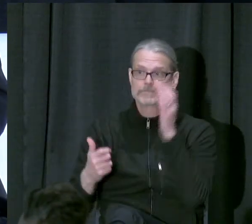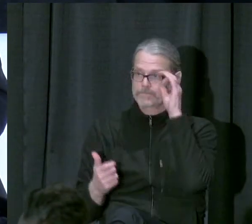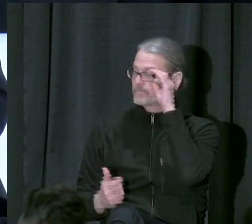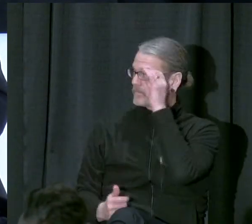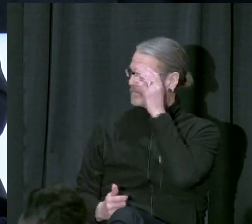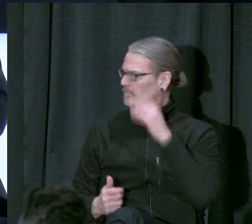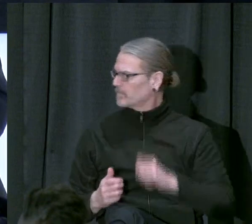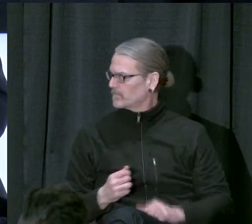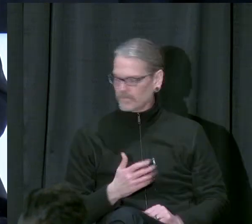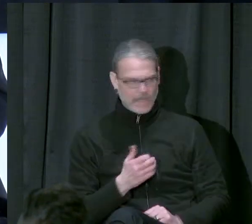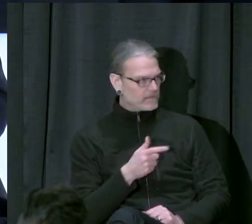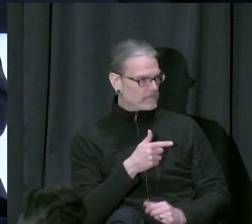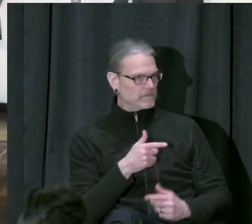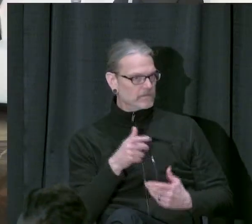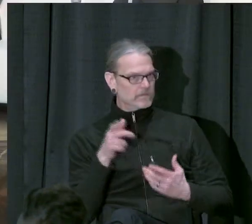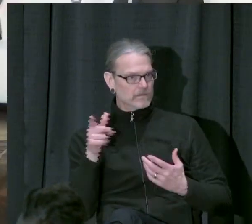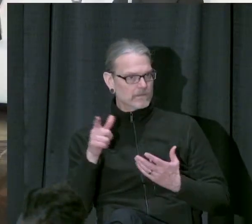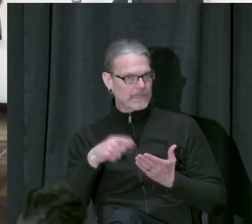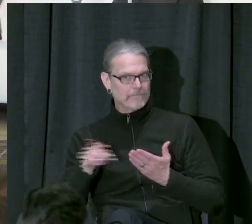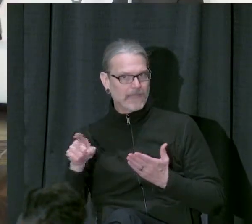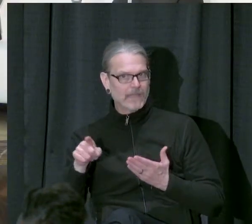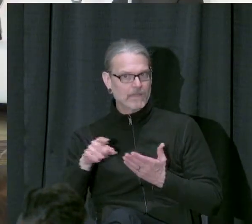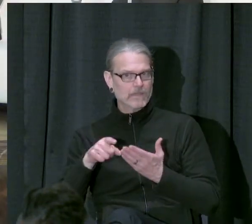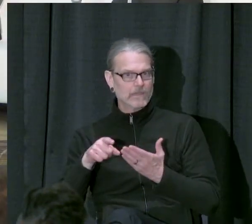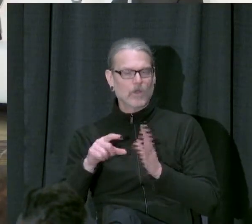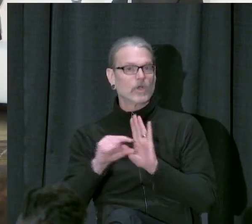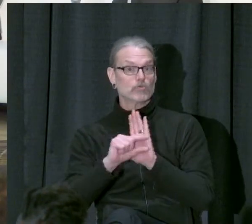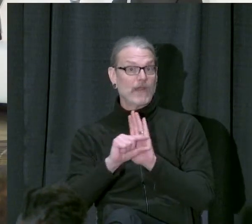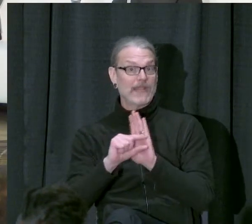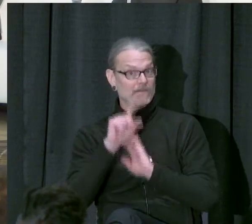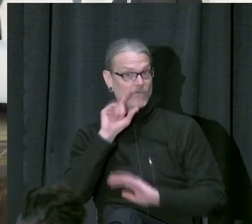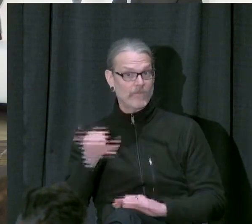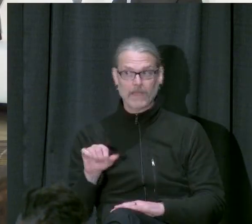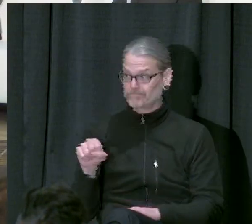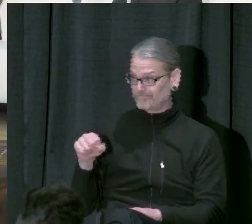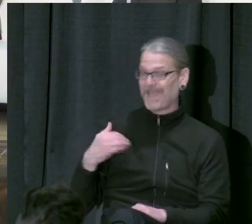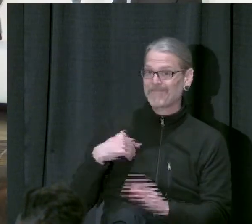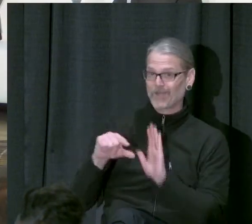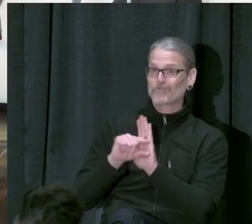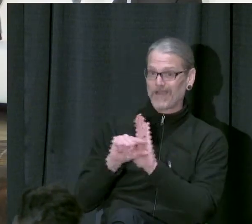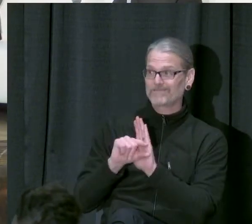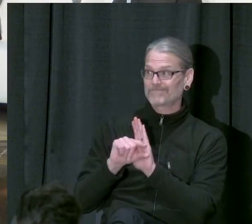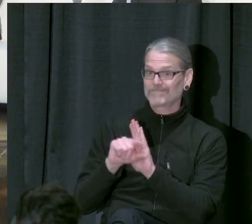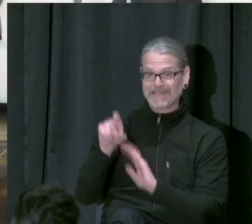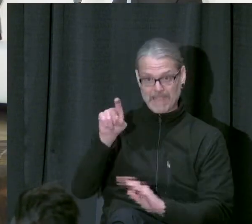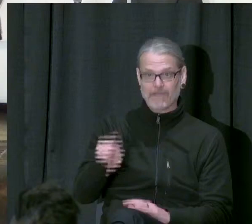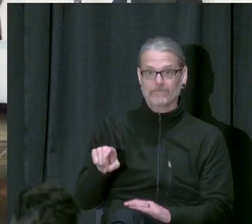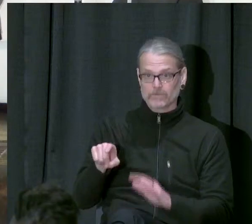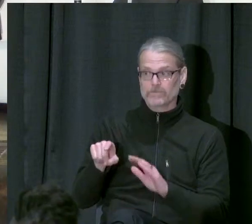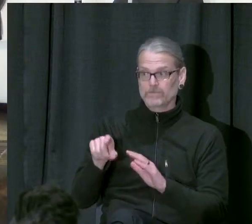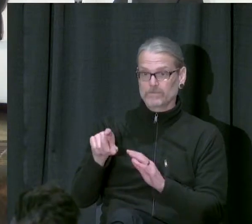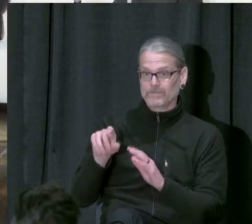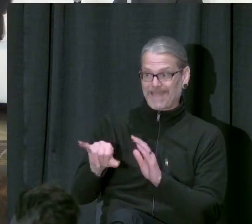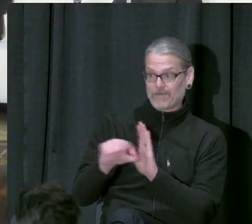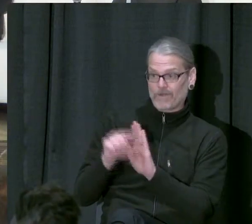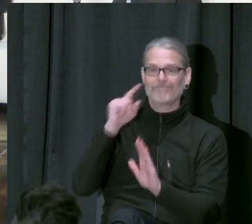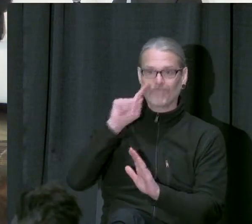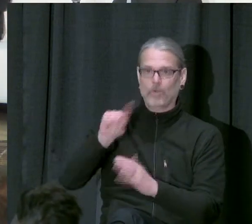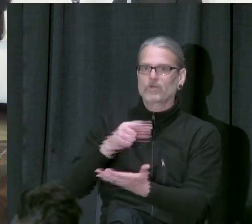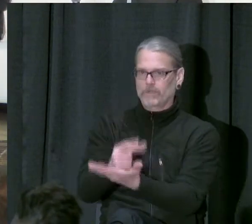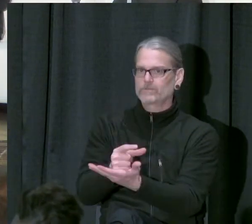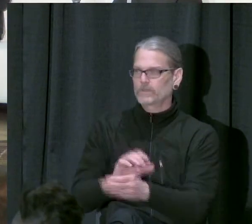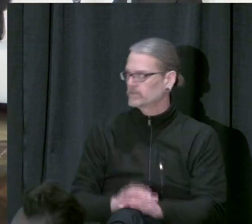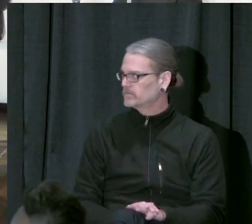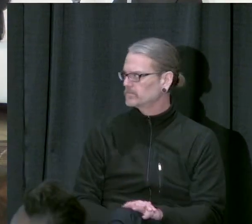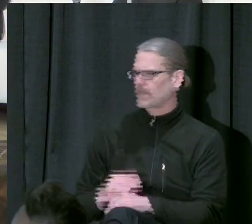some practical experience. Are they getting graded for this? They're getting graded. Oh, yeah. Excellent. Yeah, they need it for their graduation. So I've actually had 2